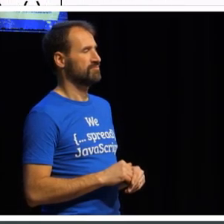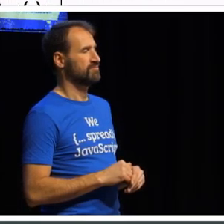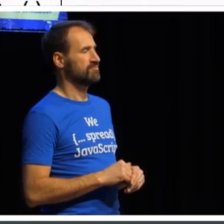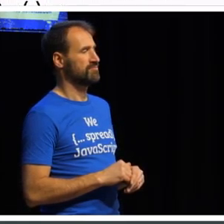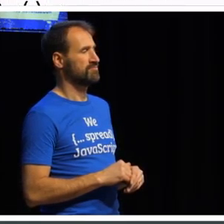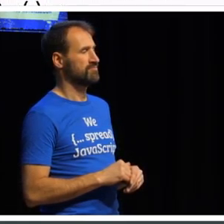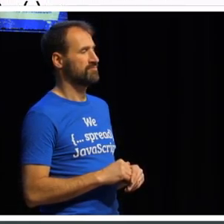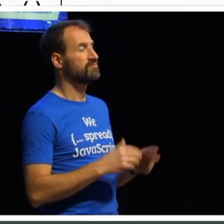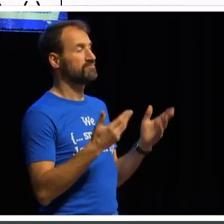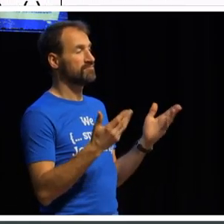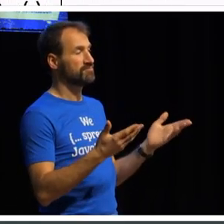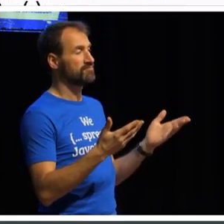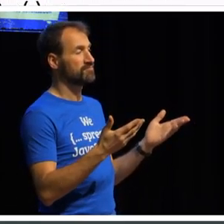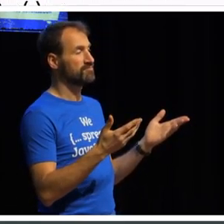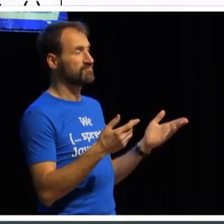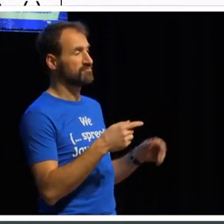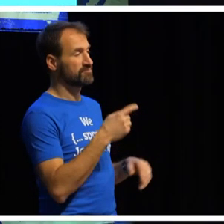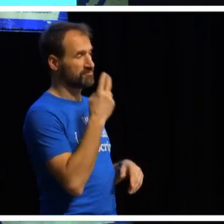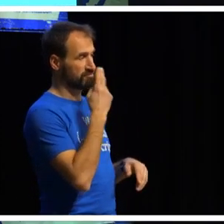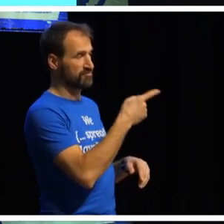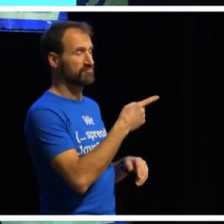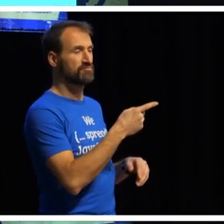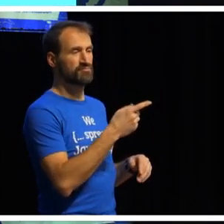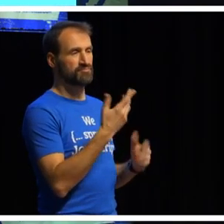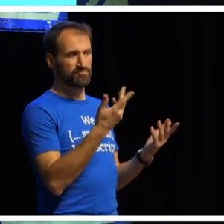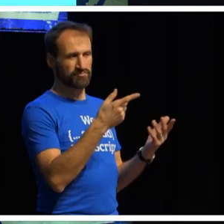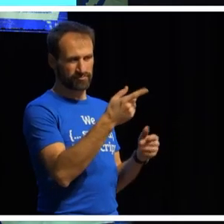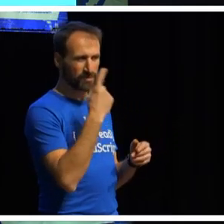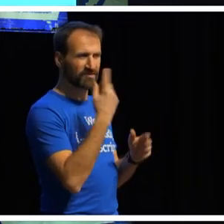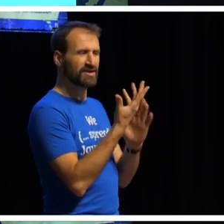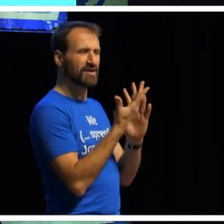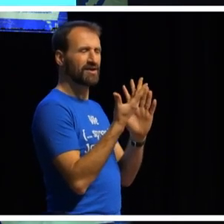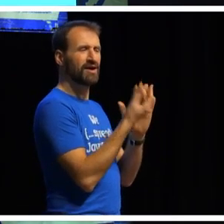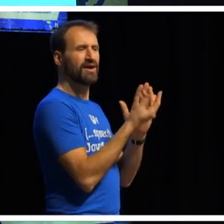So you've got the left-hand side, which is just a REPL, and then the right-hand side,